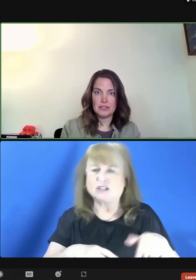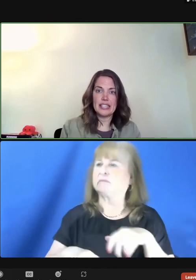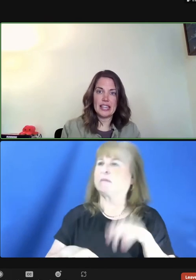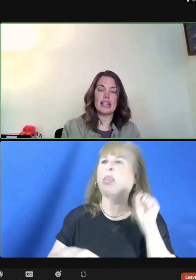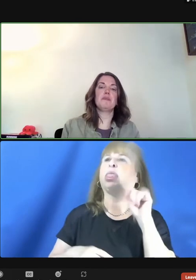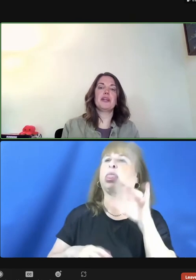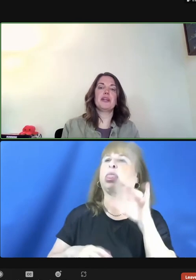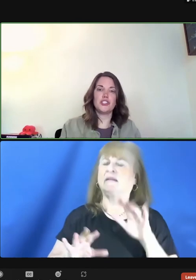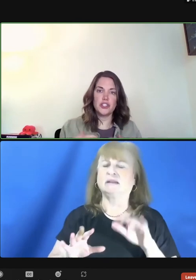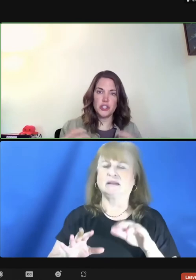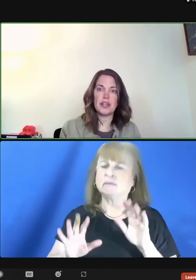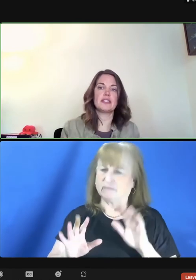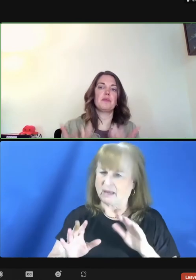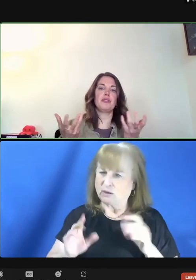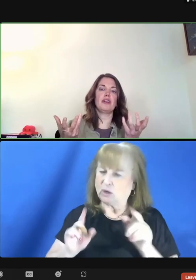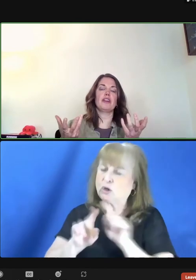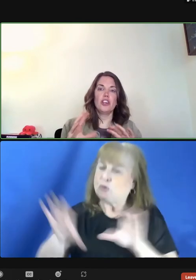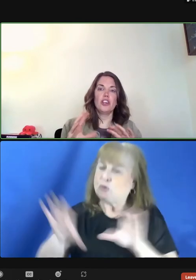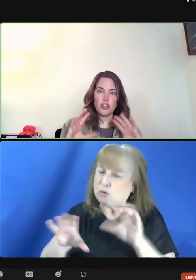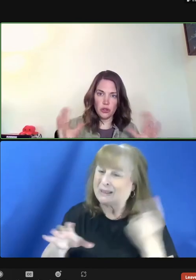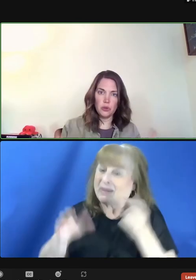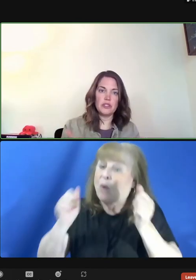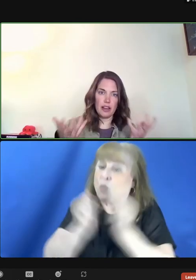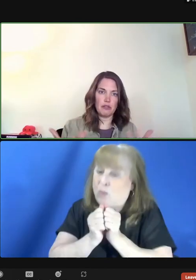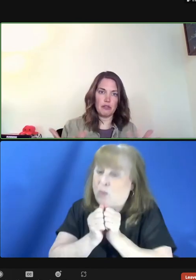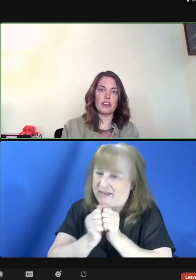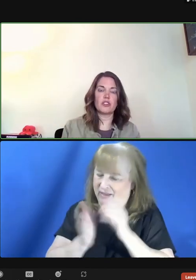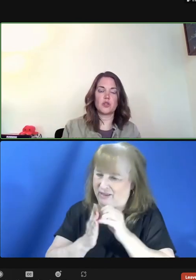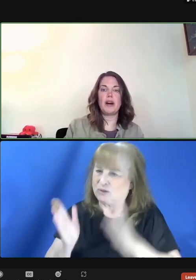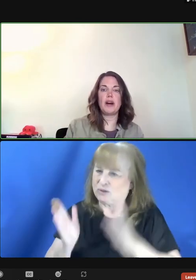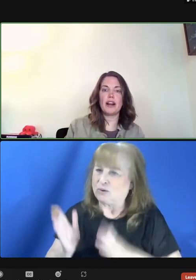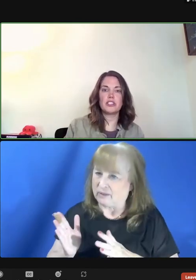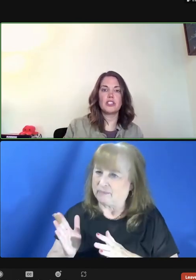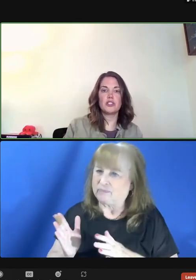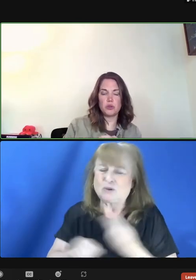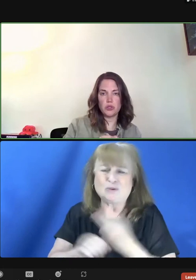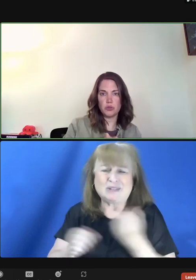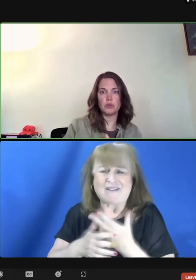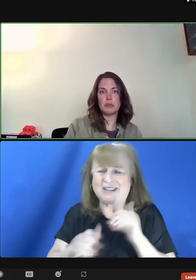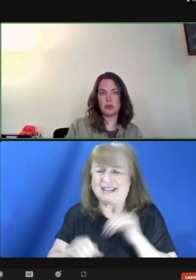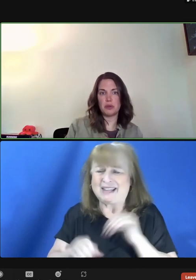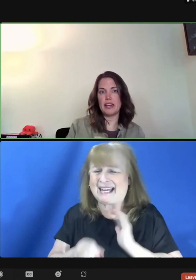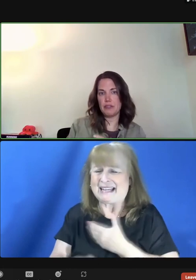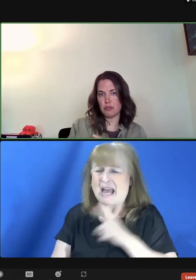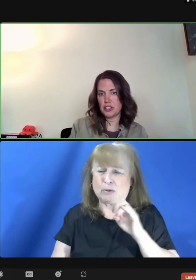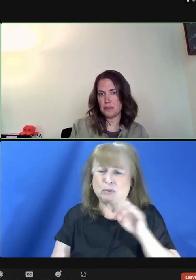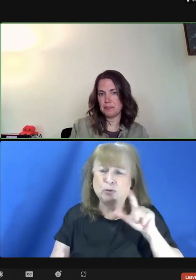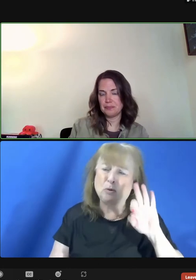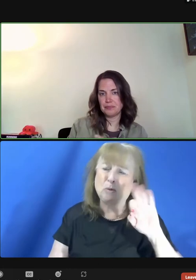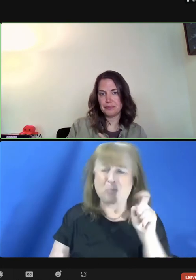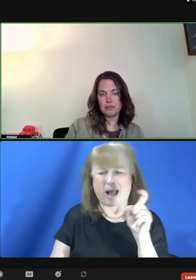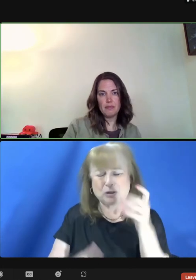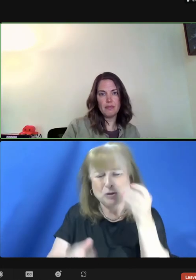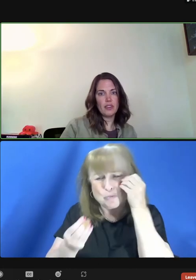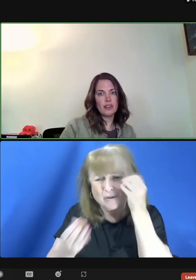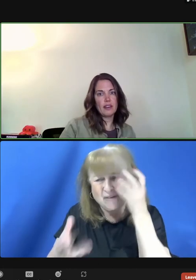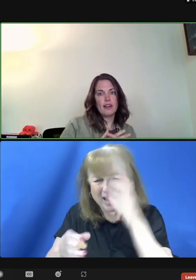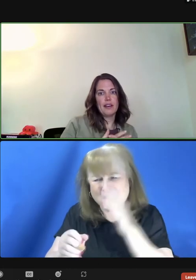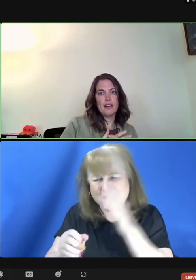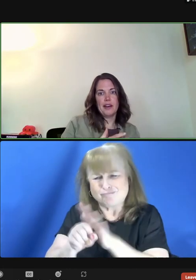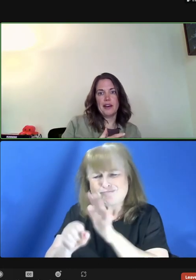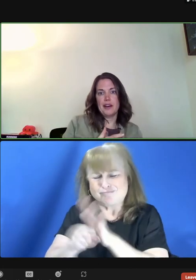information, actively getting up and doing something, using everything in our toolbox to truly provide information.